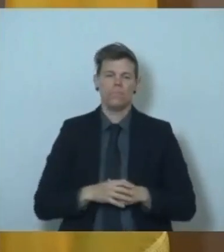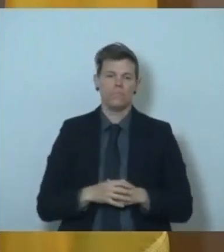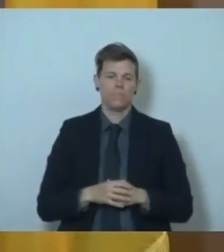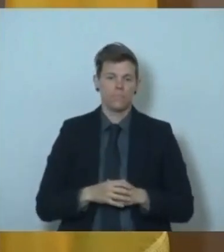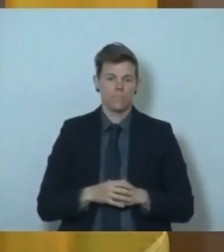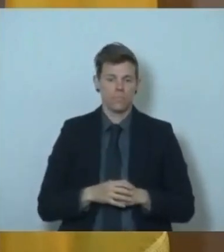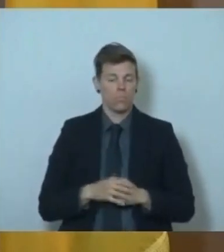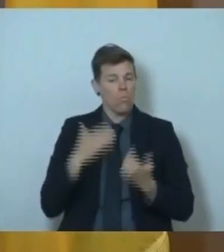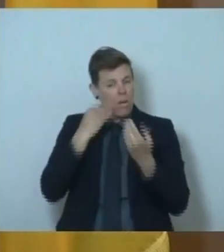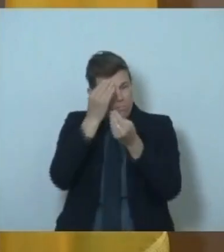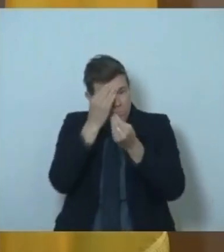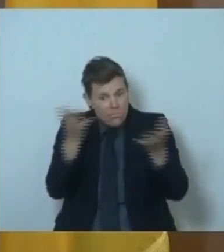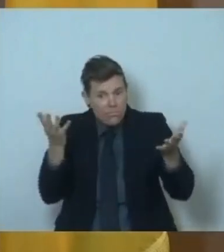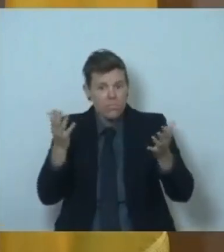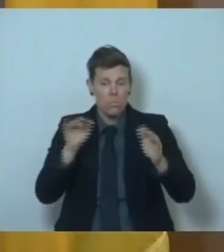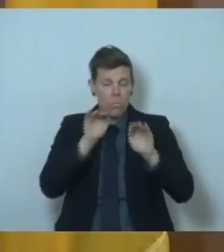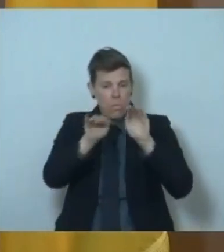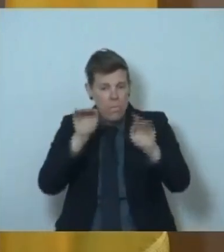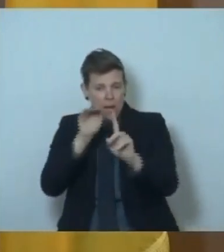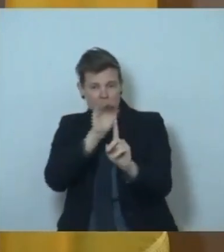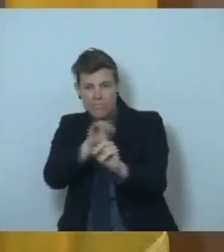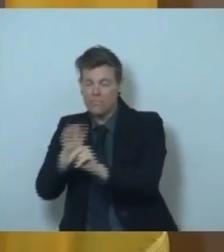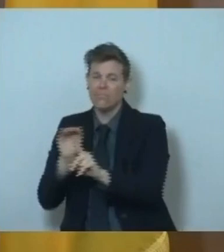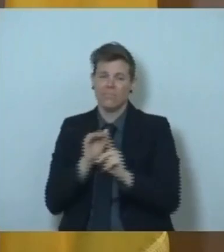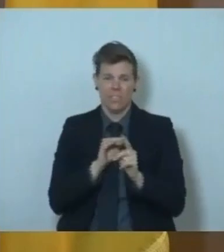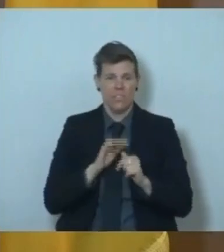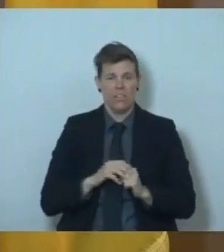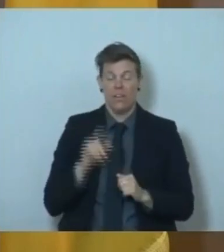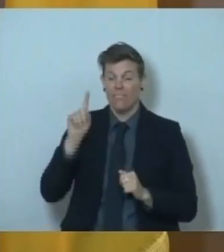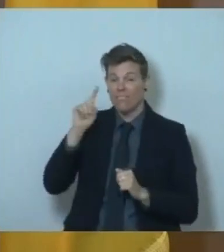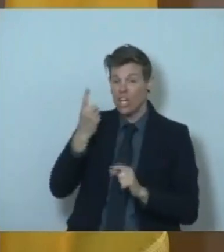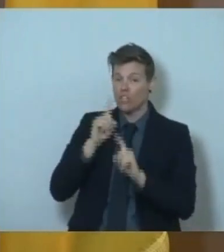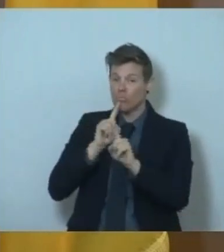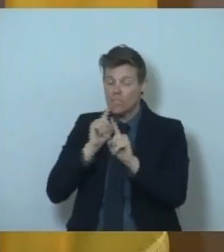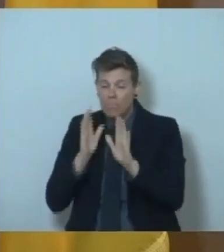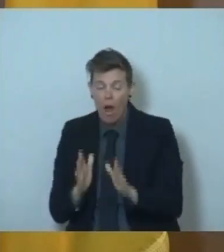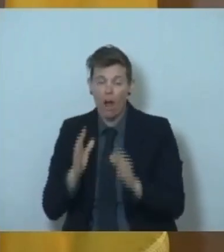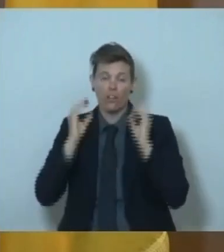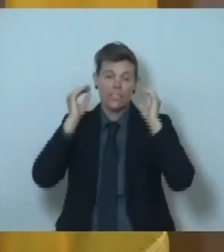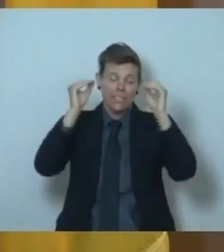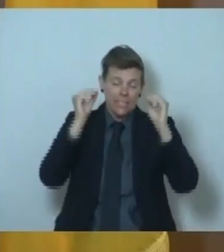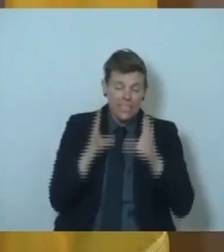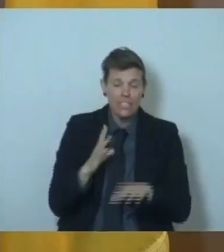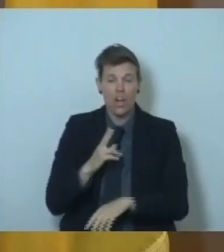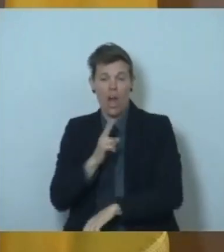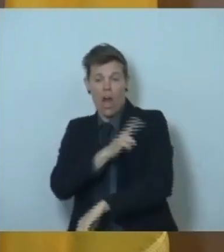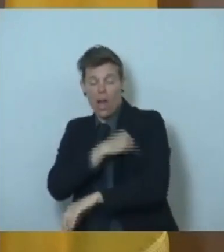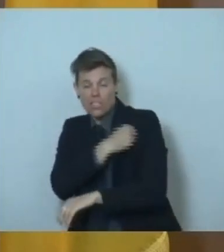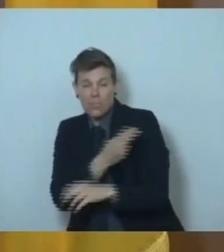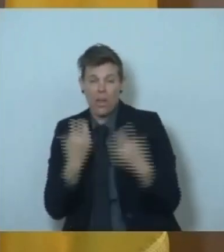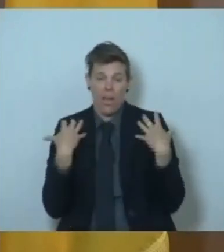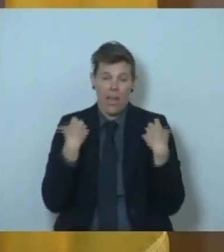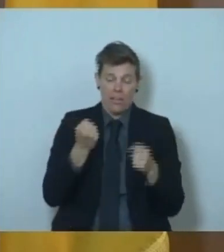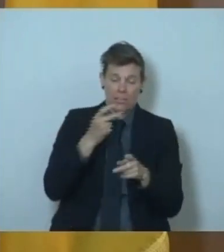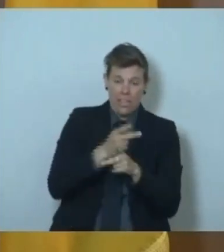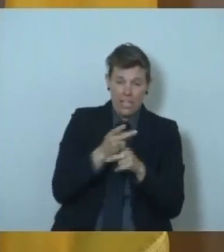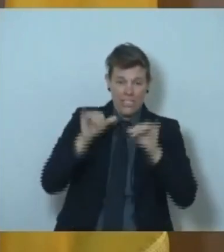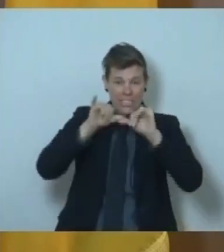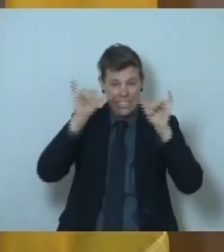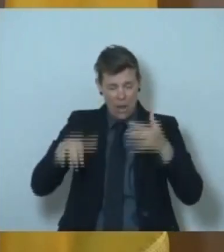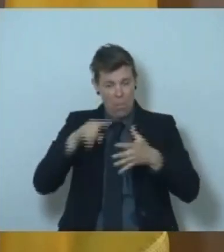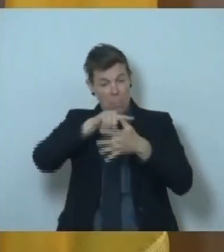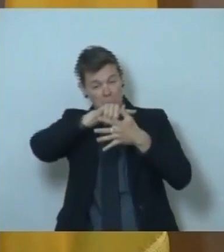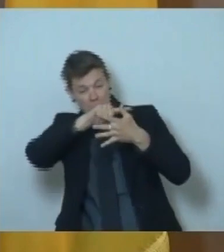first responders, educators, right? Our hospital and healthcare systems. It's all the things we need to make sure are